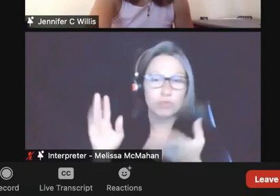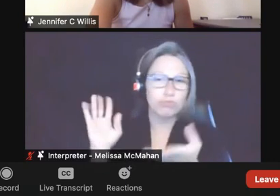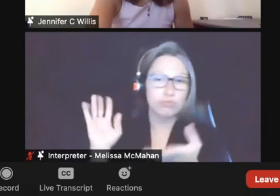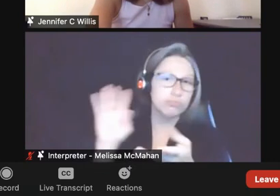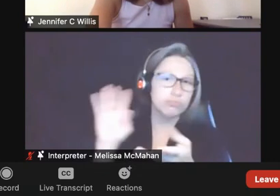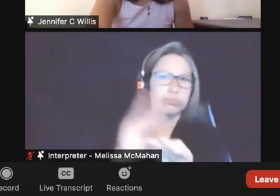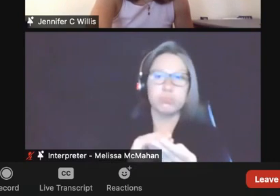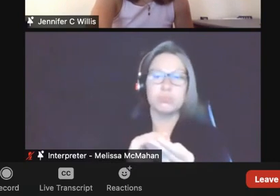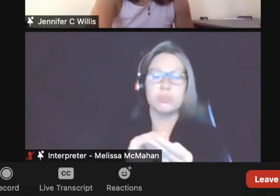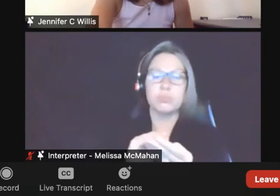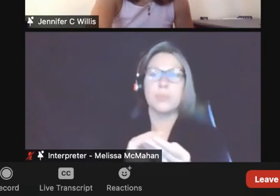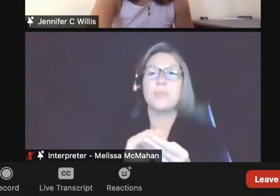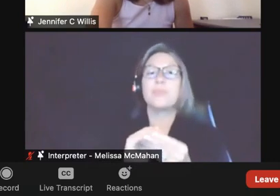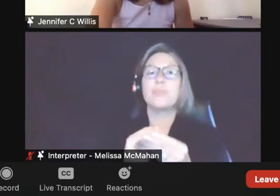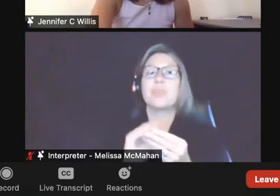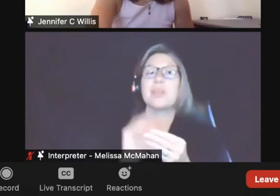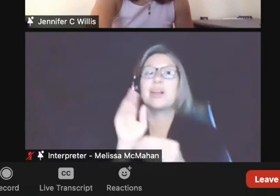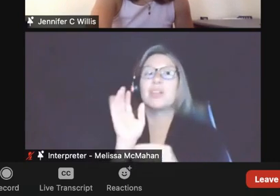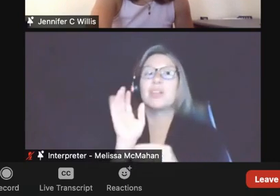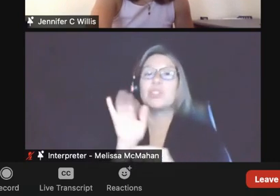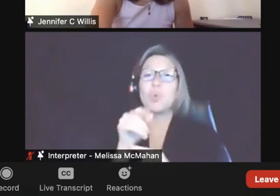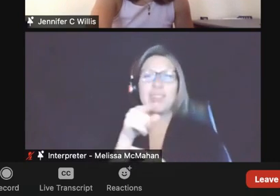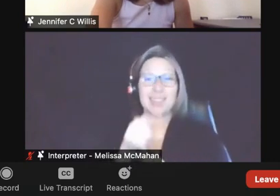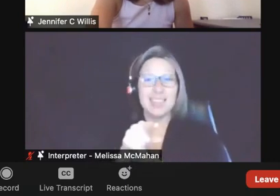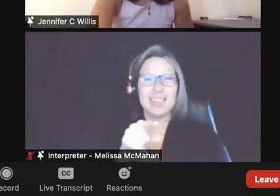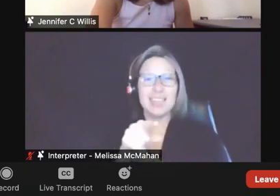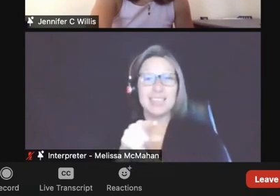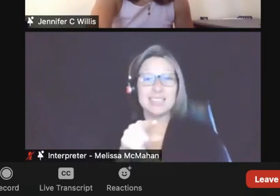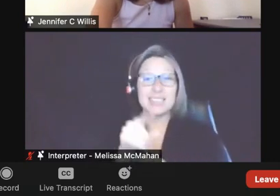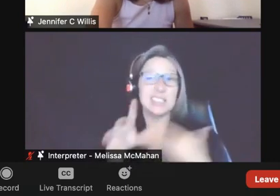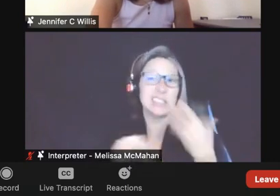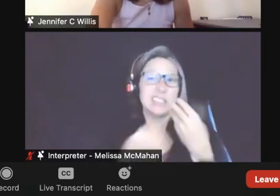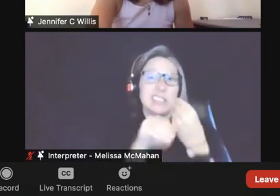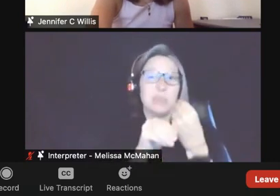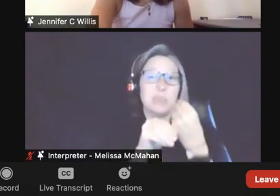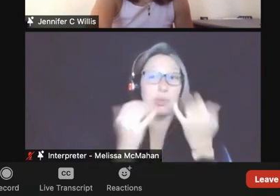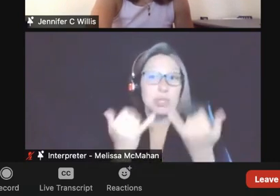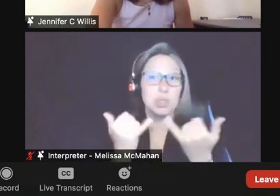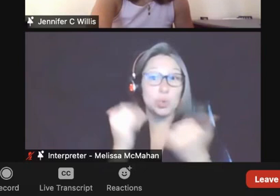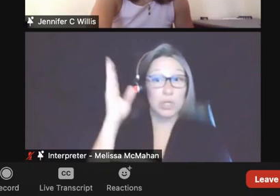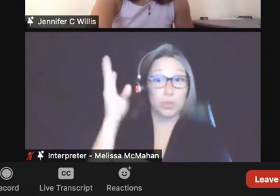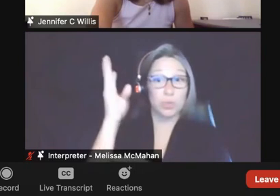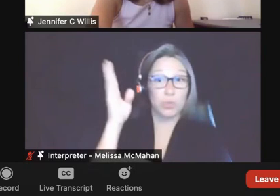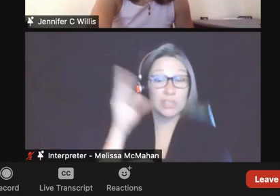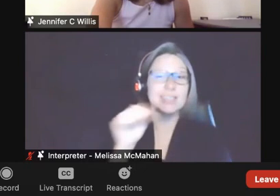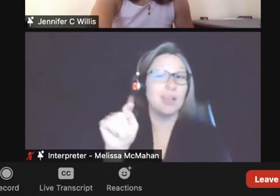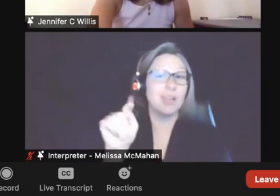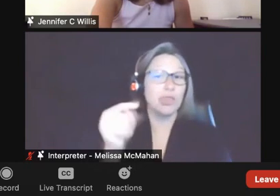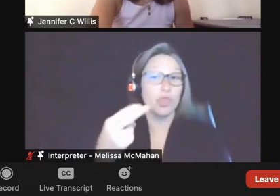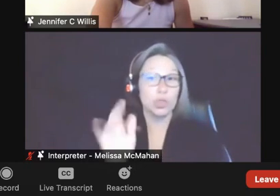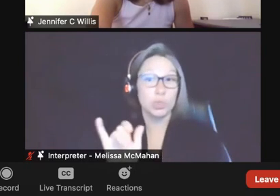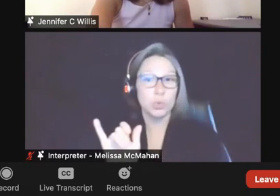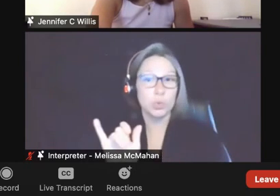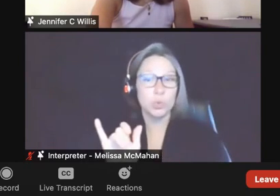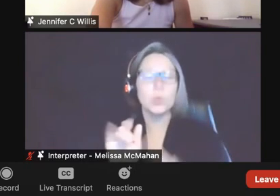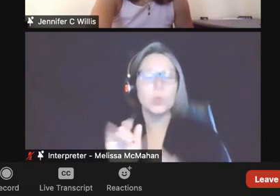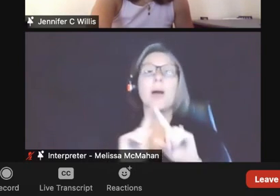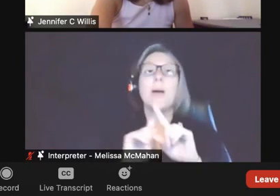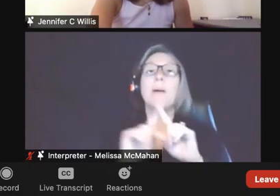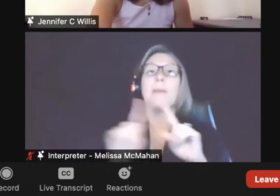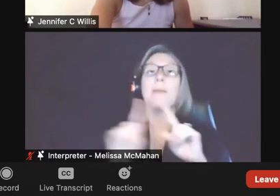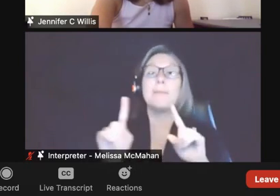that this does supplement the presentation today and on Thursday. But a lot of what we're talking about